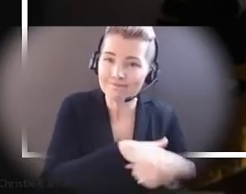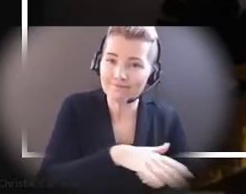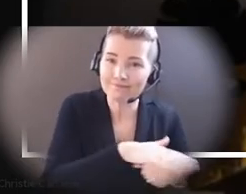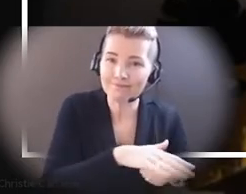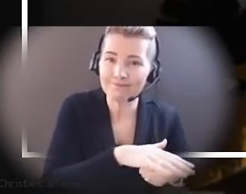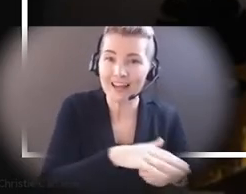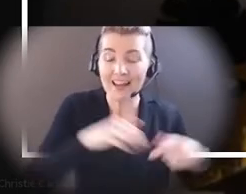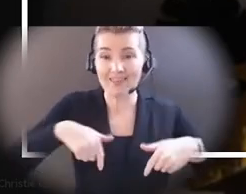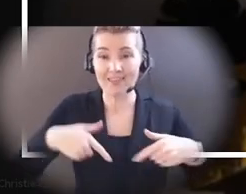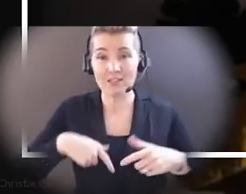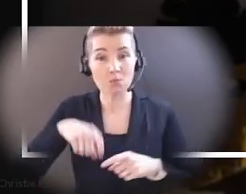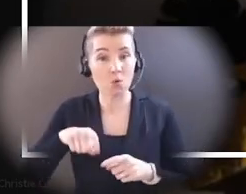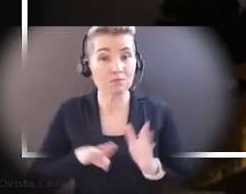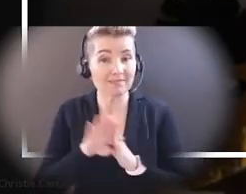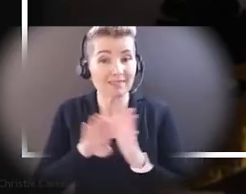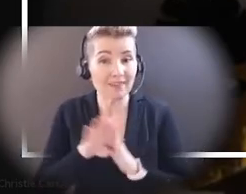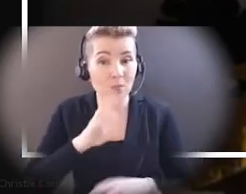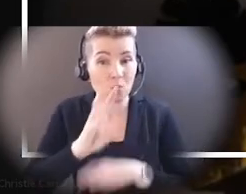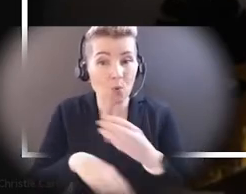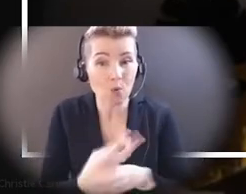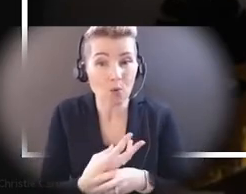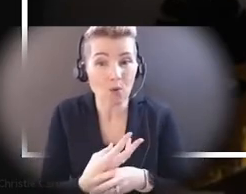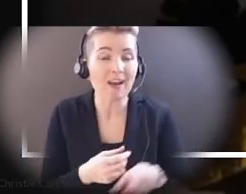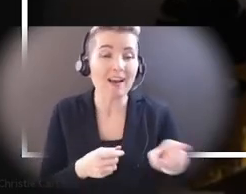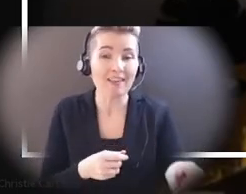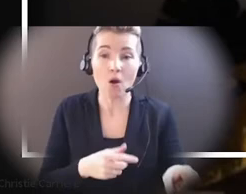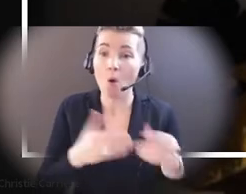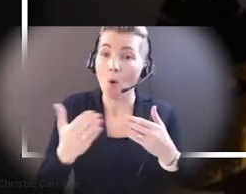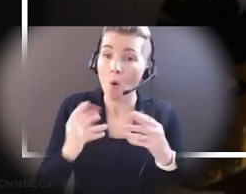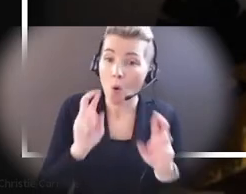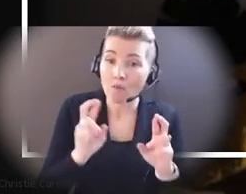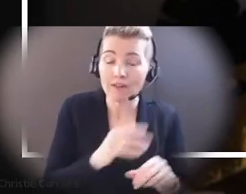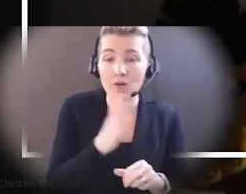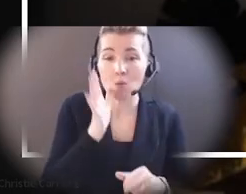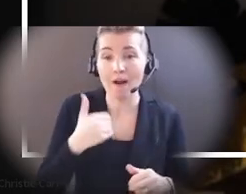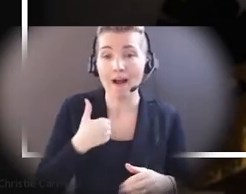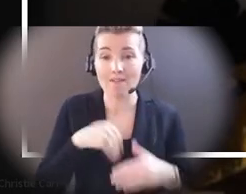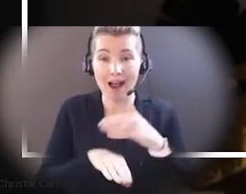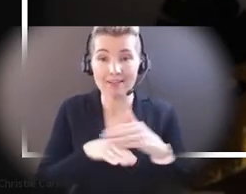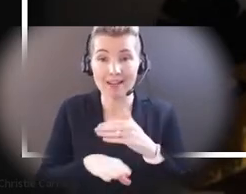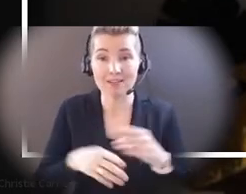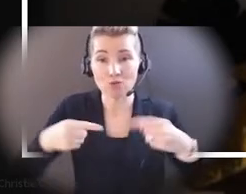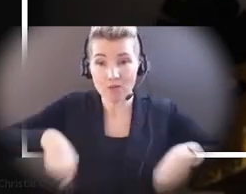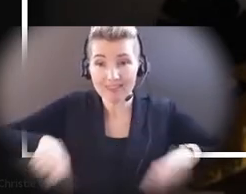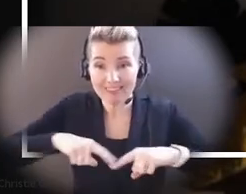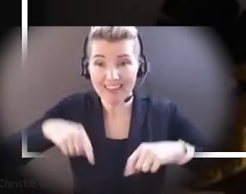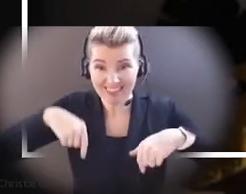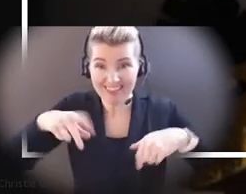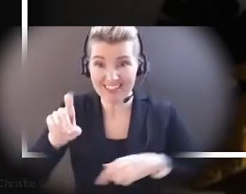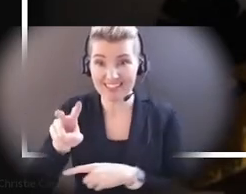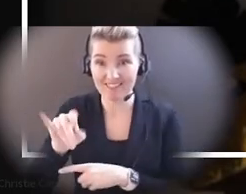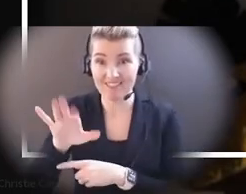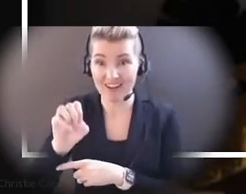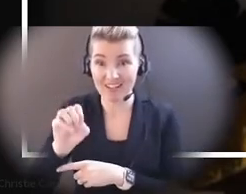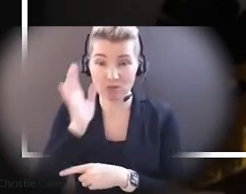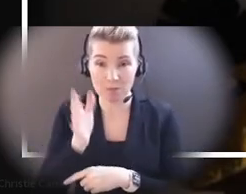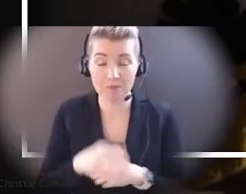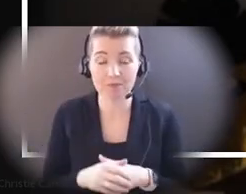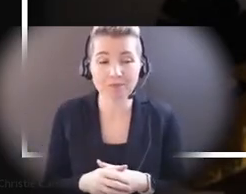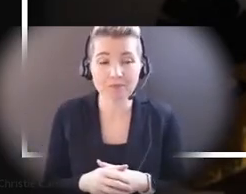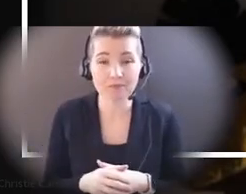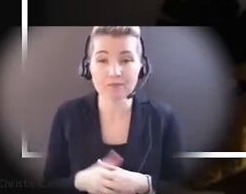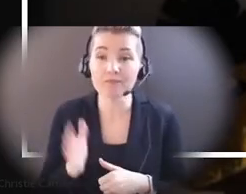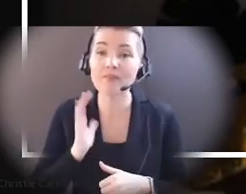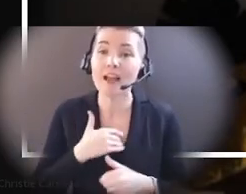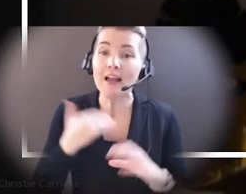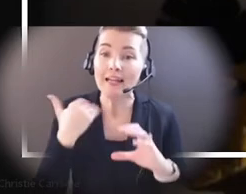world might have easy access to these and related devices. As we encounter each other each day through our email accounts, our